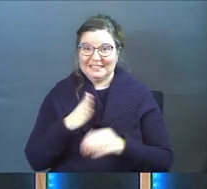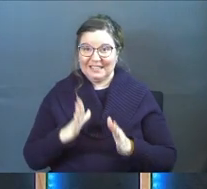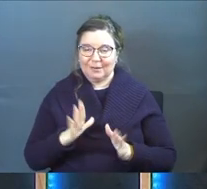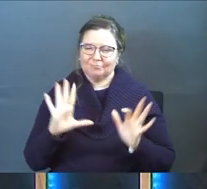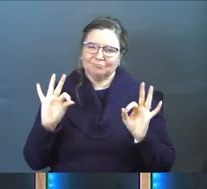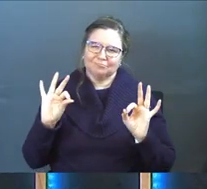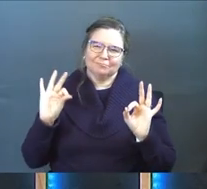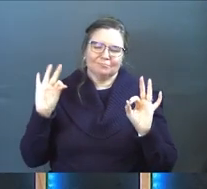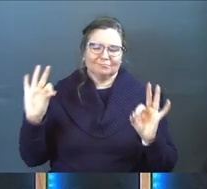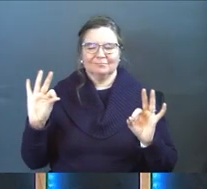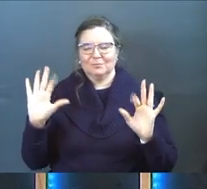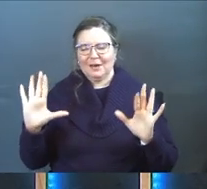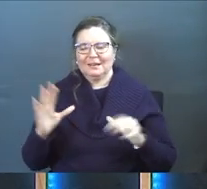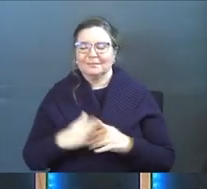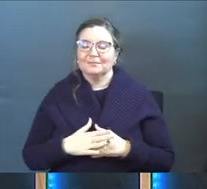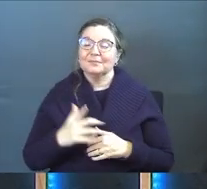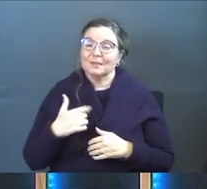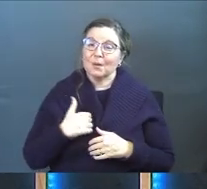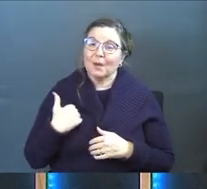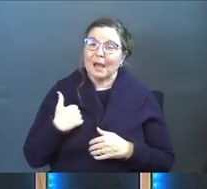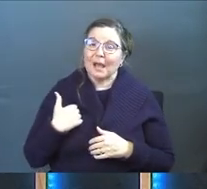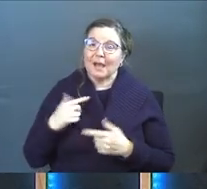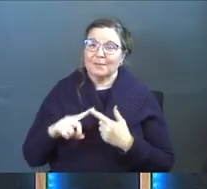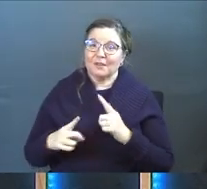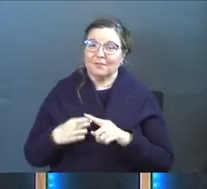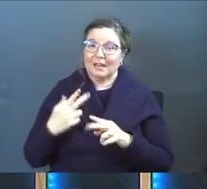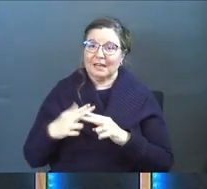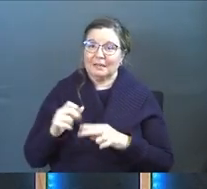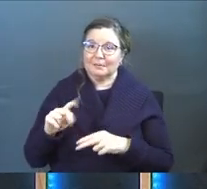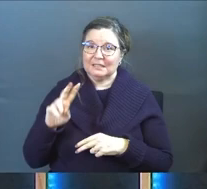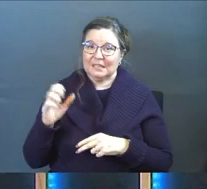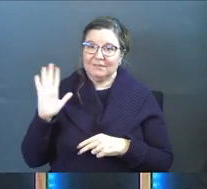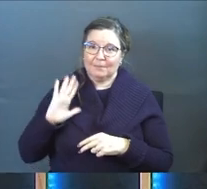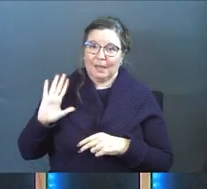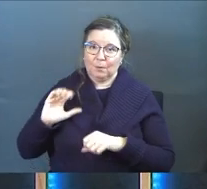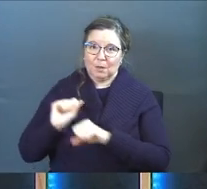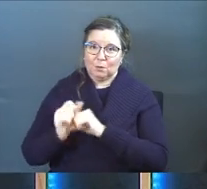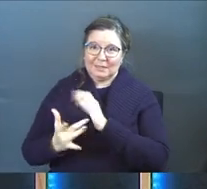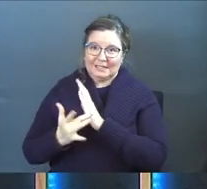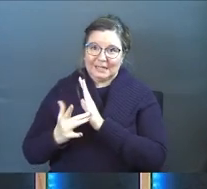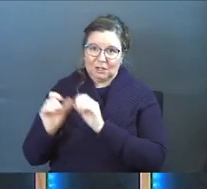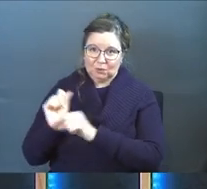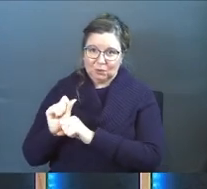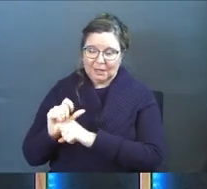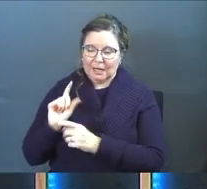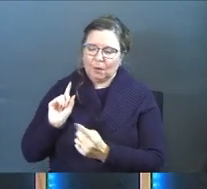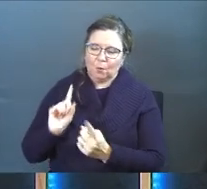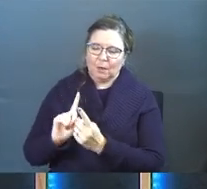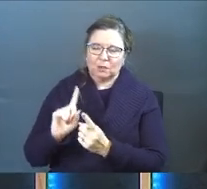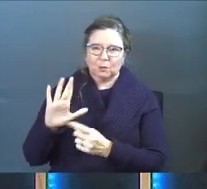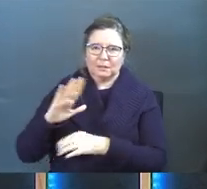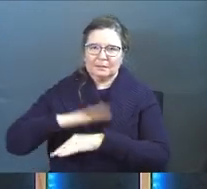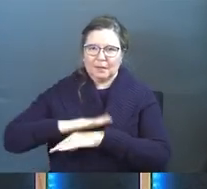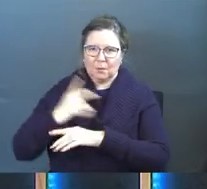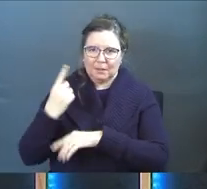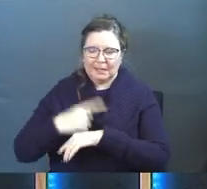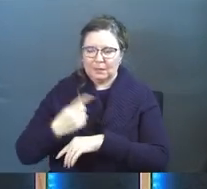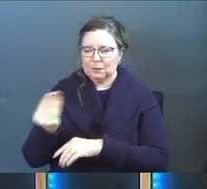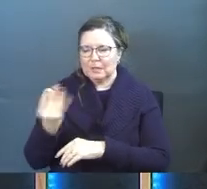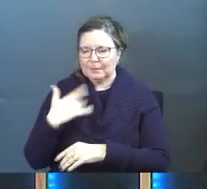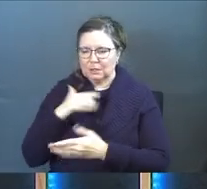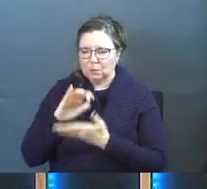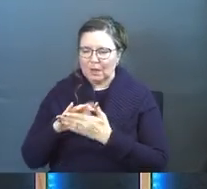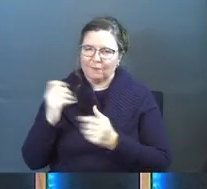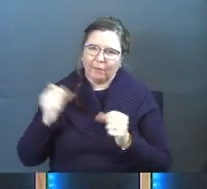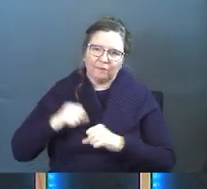Oh my goodness. So I had this buddy named Steve back when I was working in technology, and I went up to his cubicle one day. He was telling me about he and his wife and